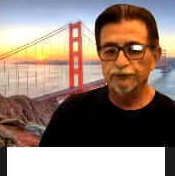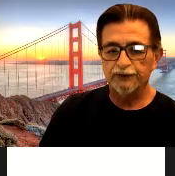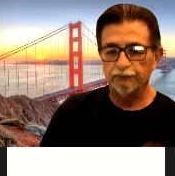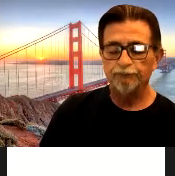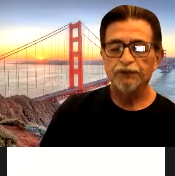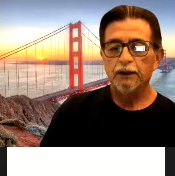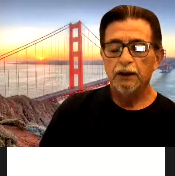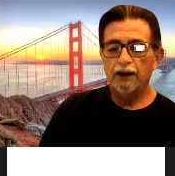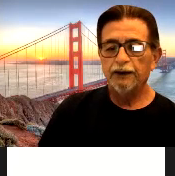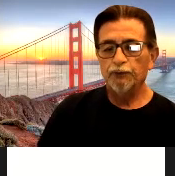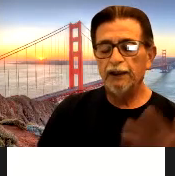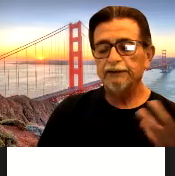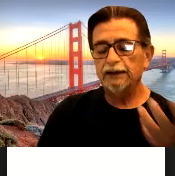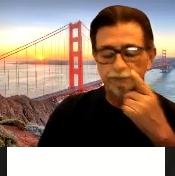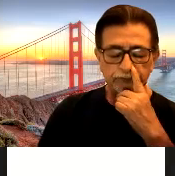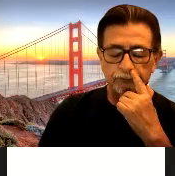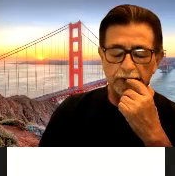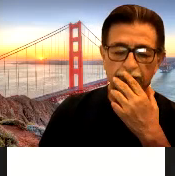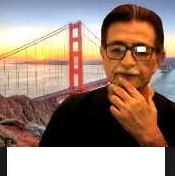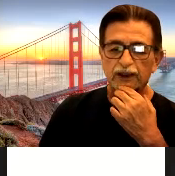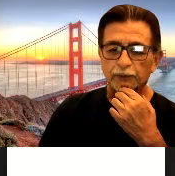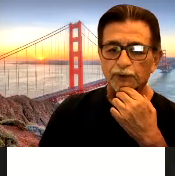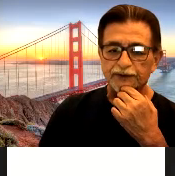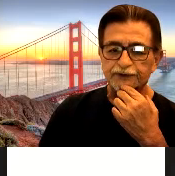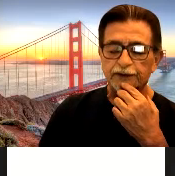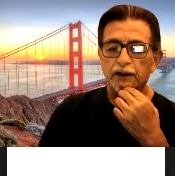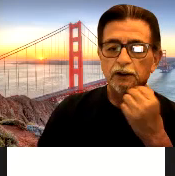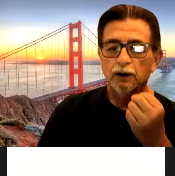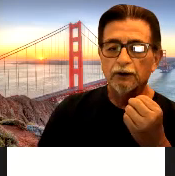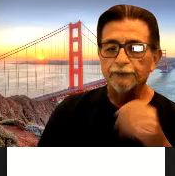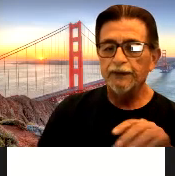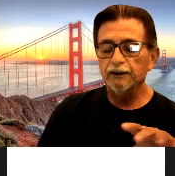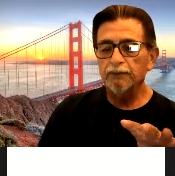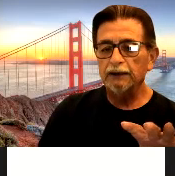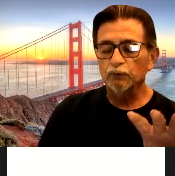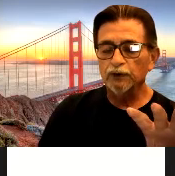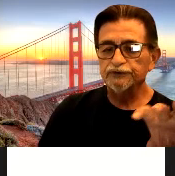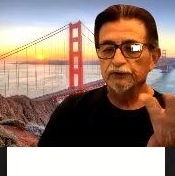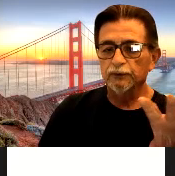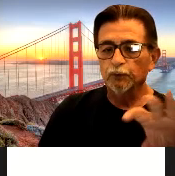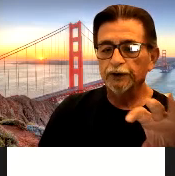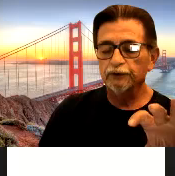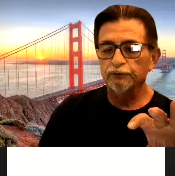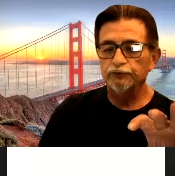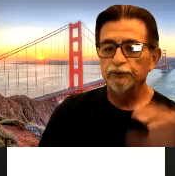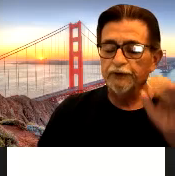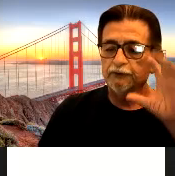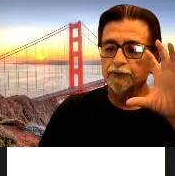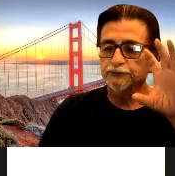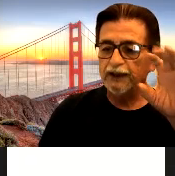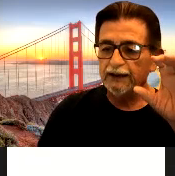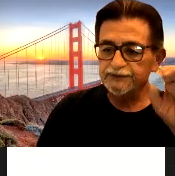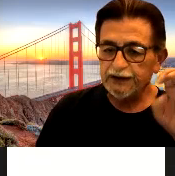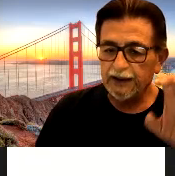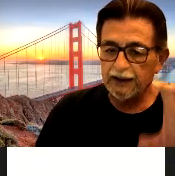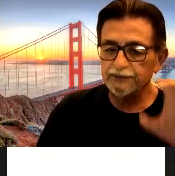1 through 7. And then we had that other table when I said, all right, think about the ones in group 1 and group 2. Think of